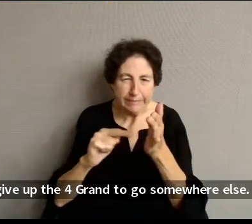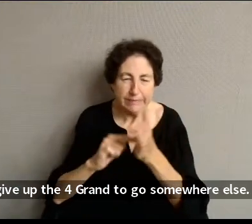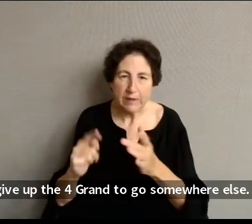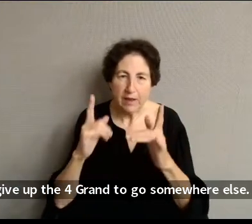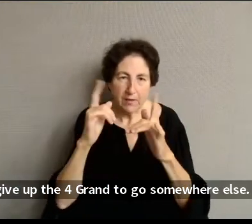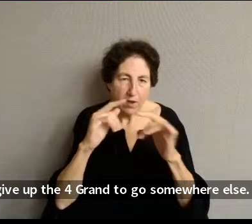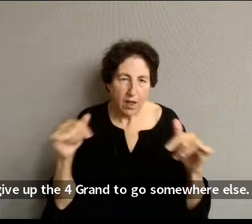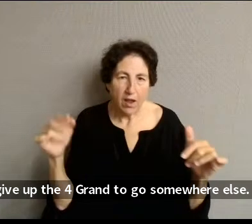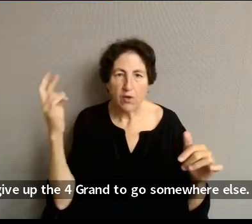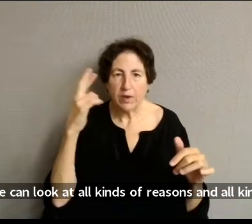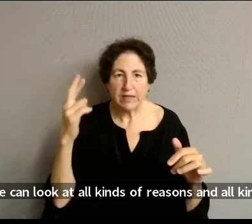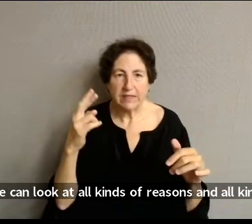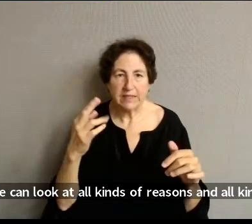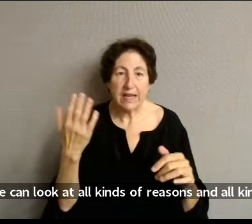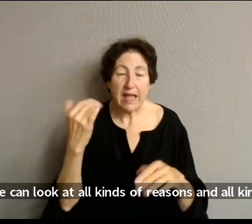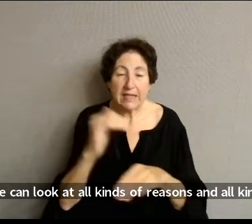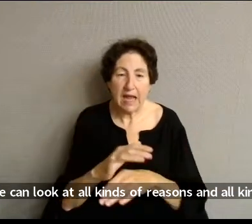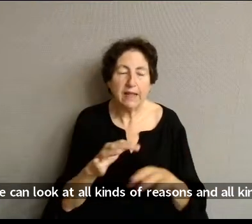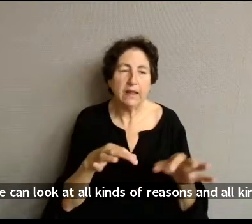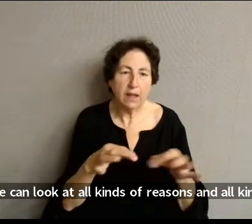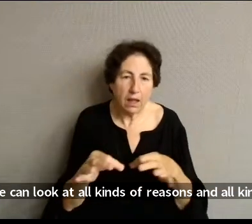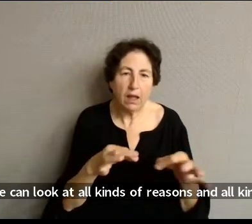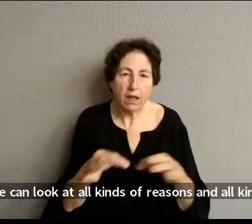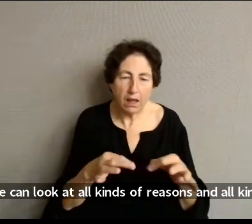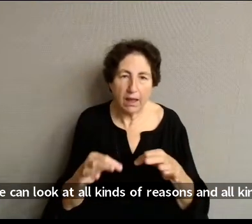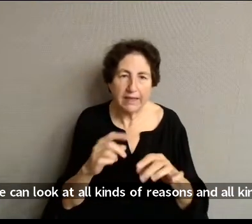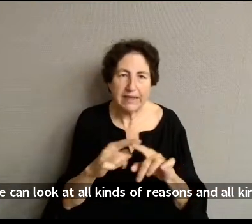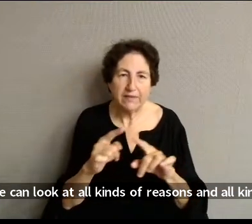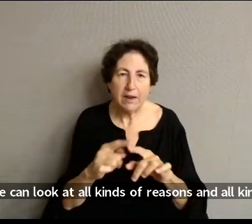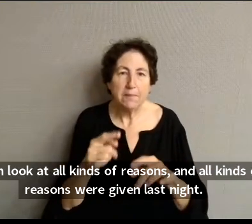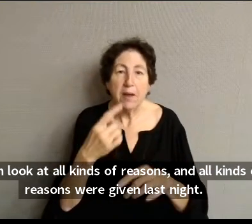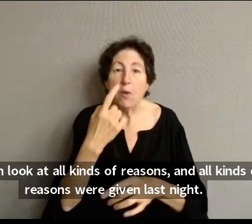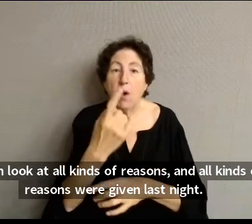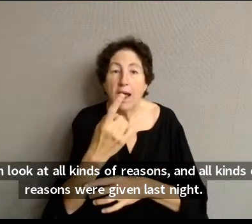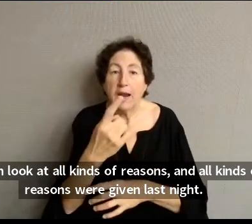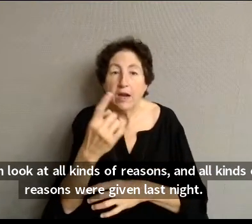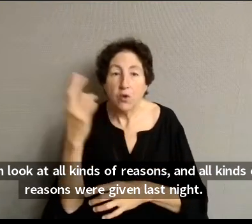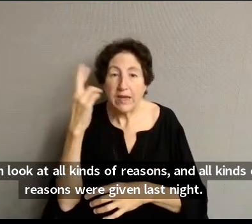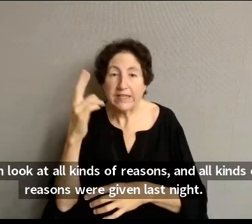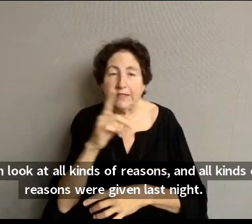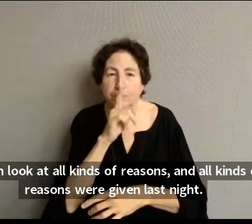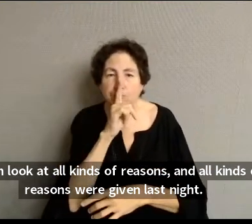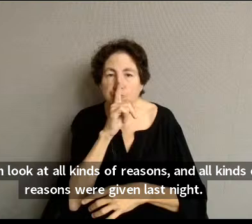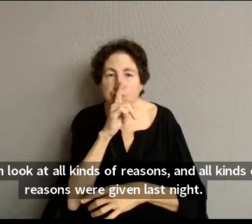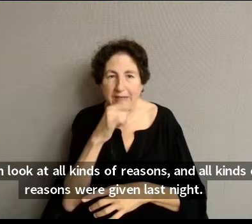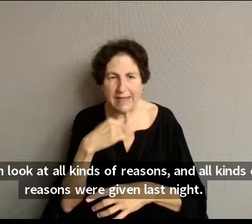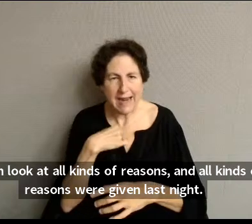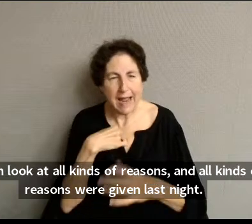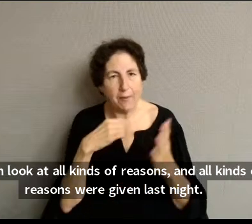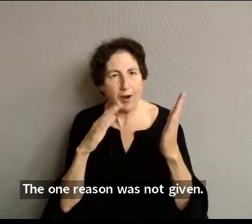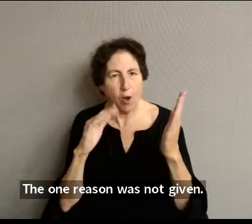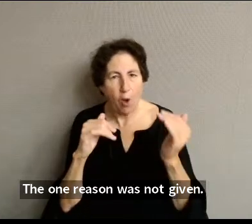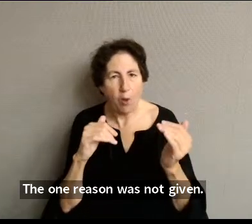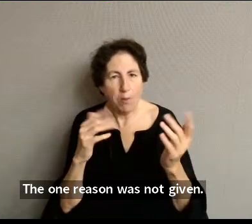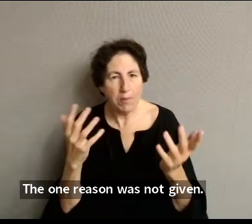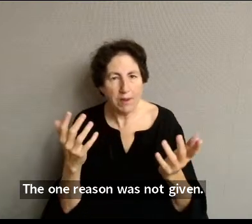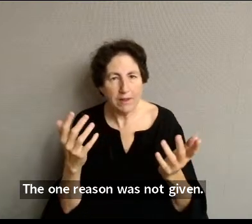of reasons were given last night. But one reason was not given, and I would hope at some